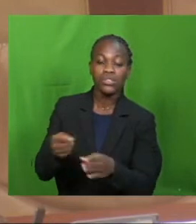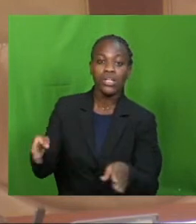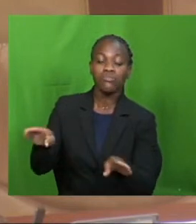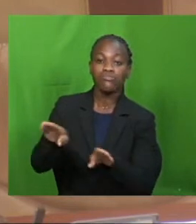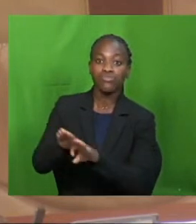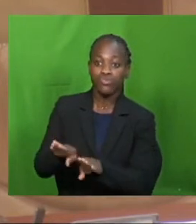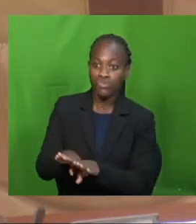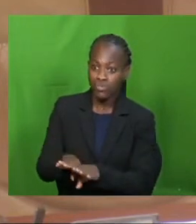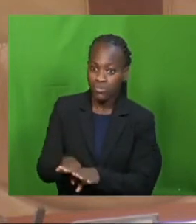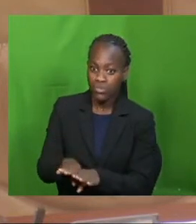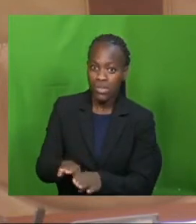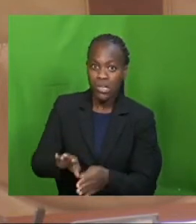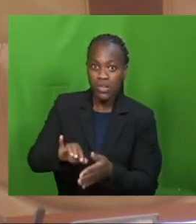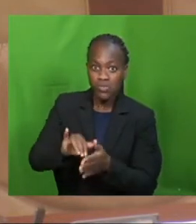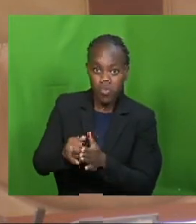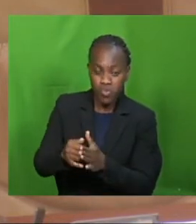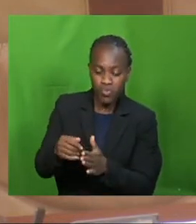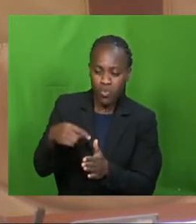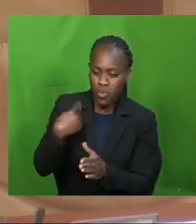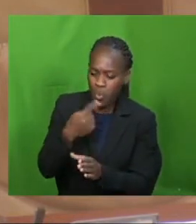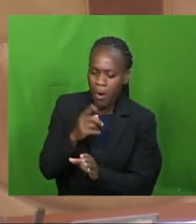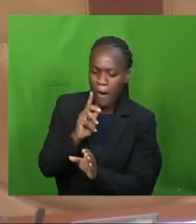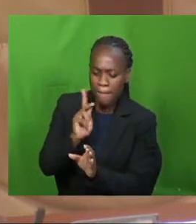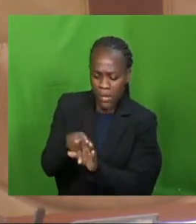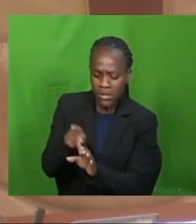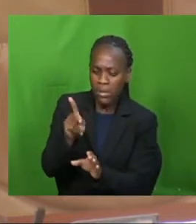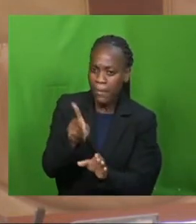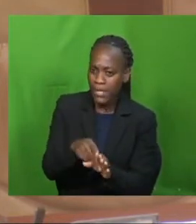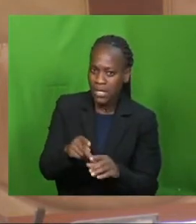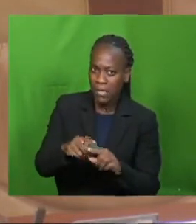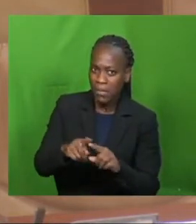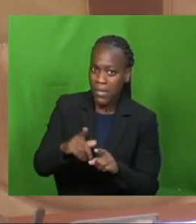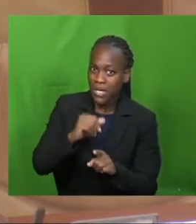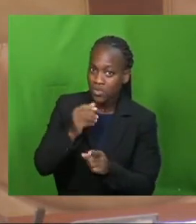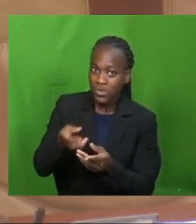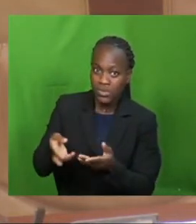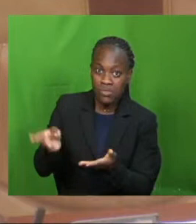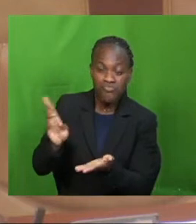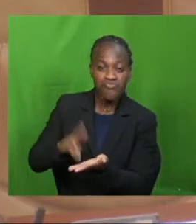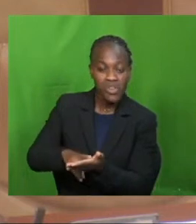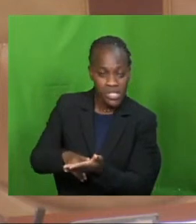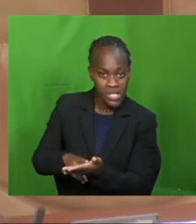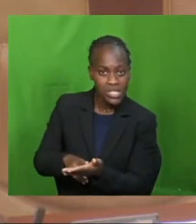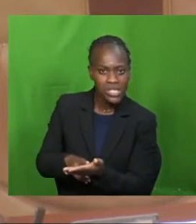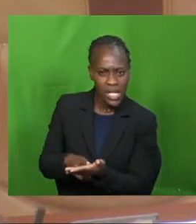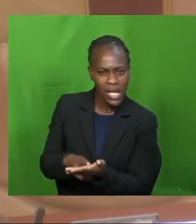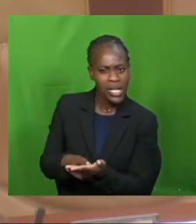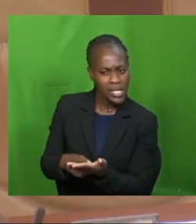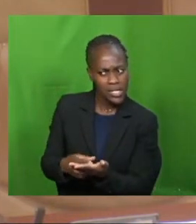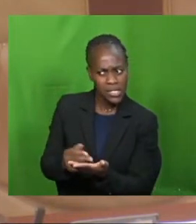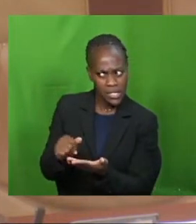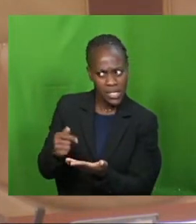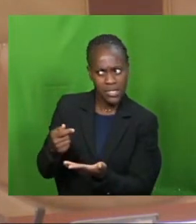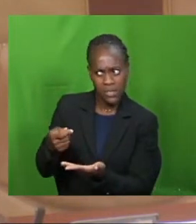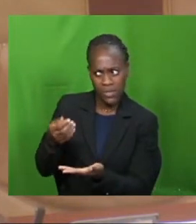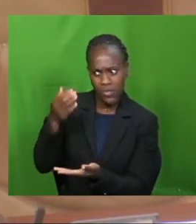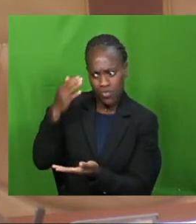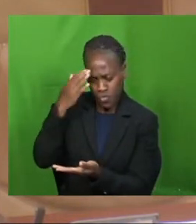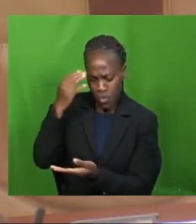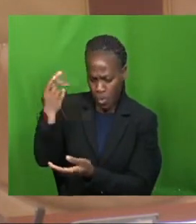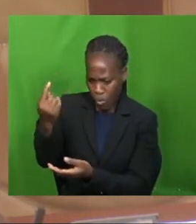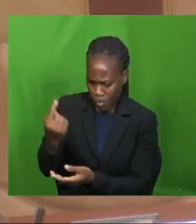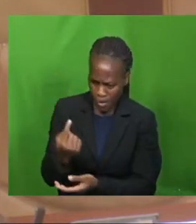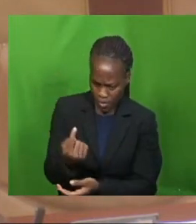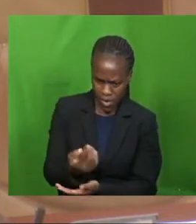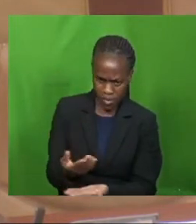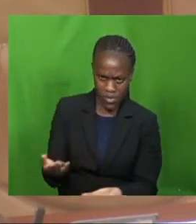actually participated on the floor but did not sign their register, they could based on that mark them